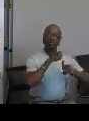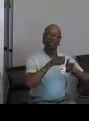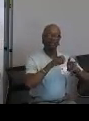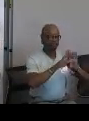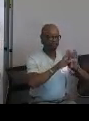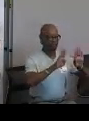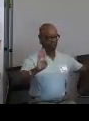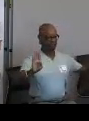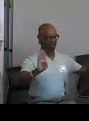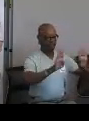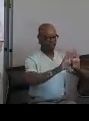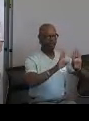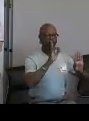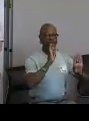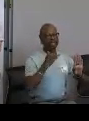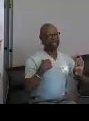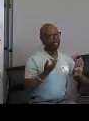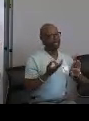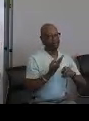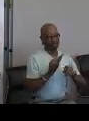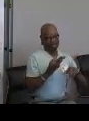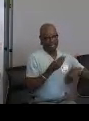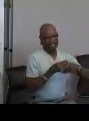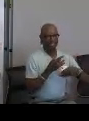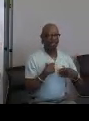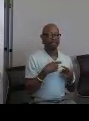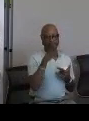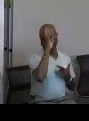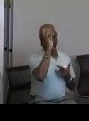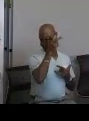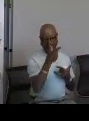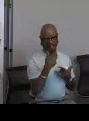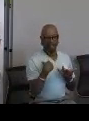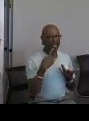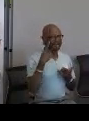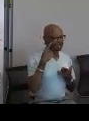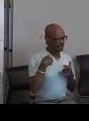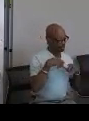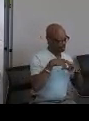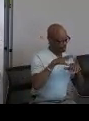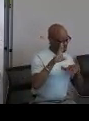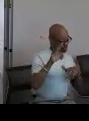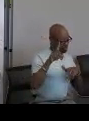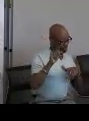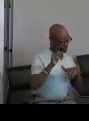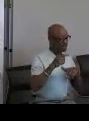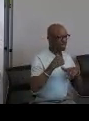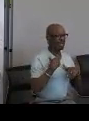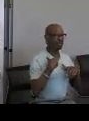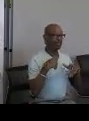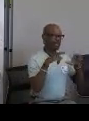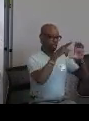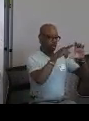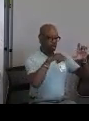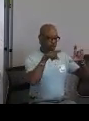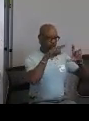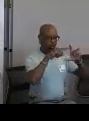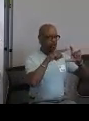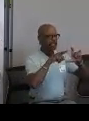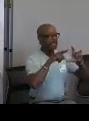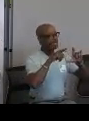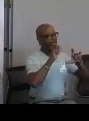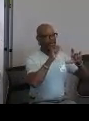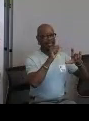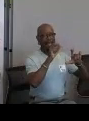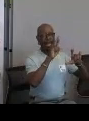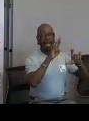actually took a little bit of an artistic liberty on the compass rose. I think my BART maps have it set with a circle and an arrow pointing in the direction of north,